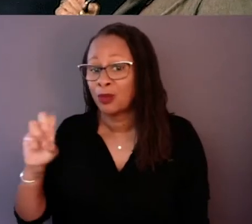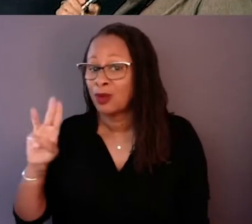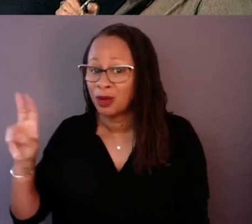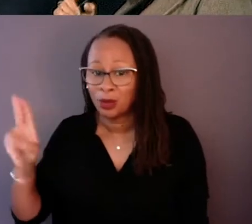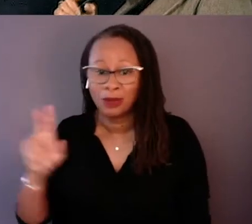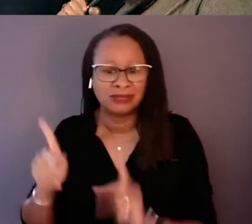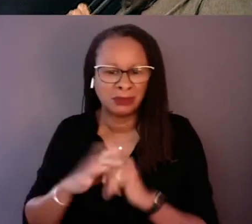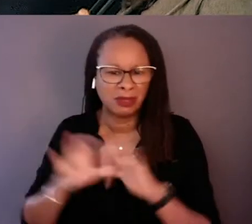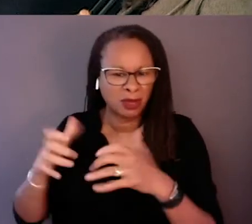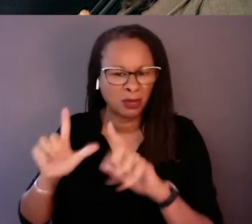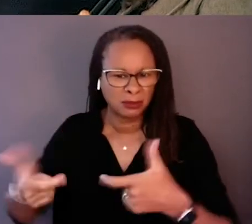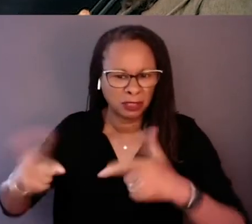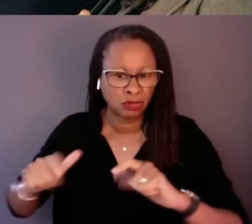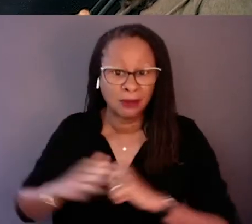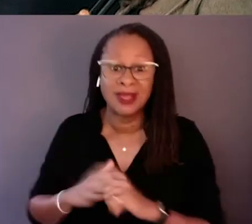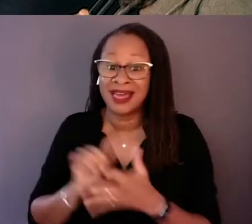did you, was it through